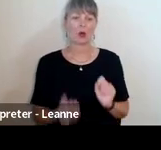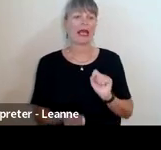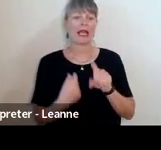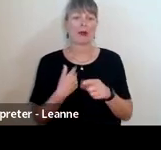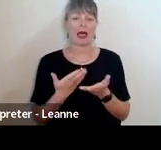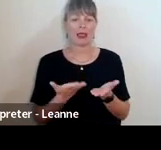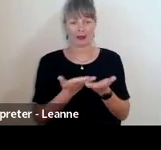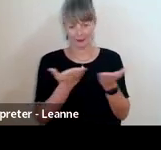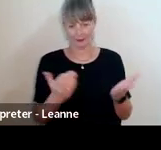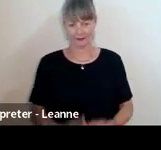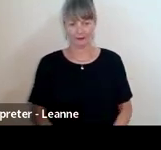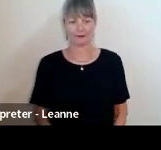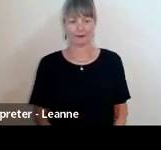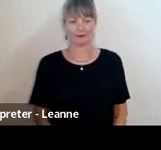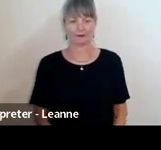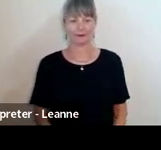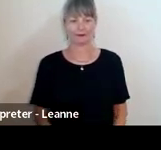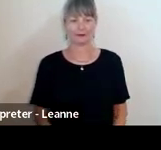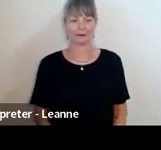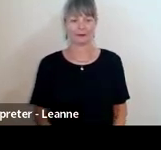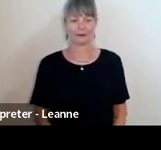urgetoys@gmail.com. That's